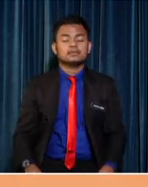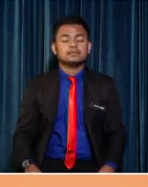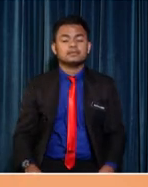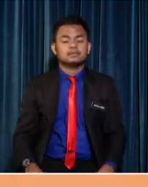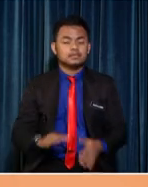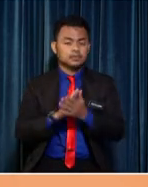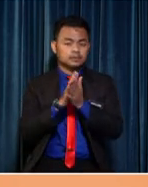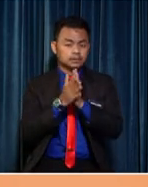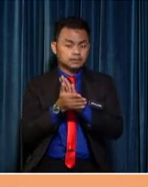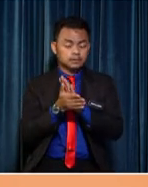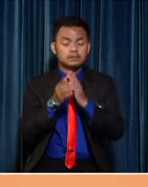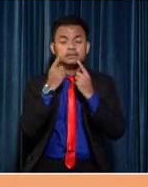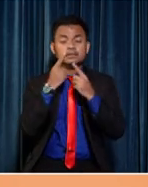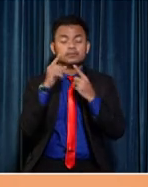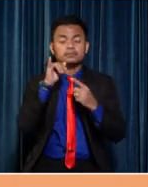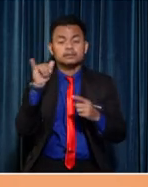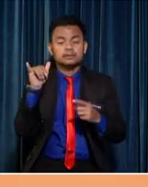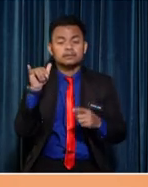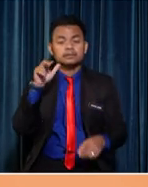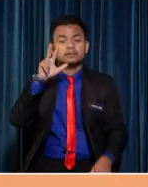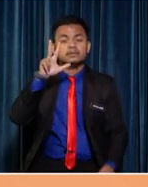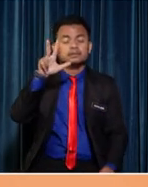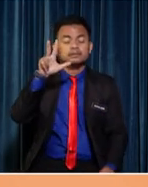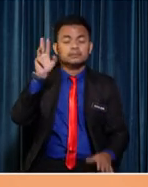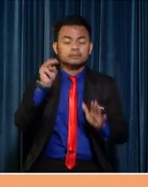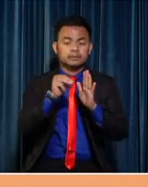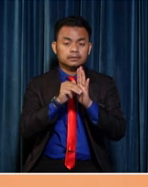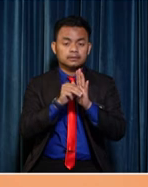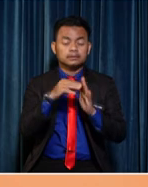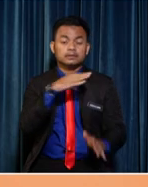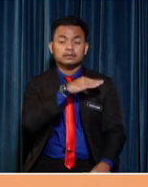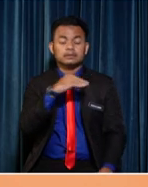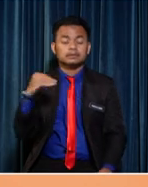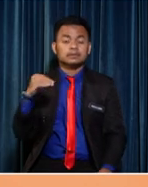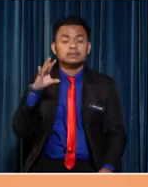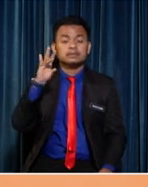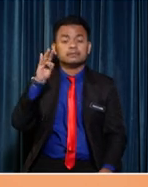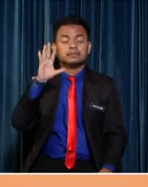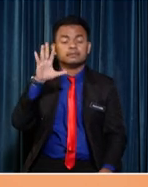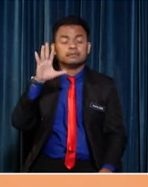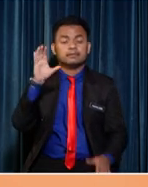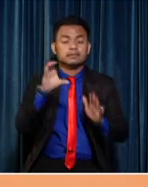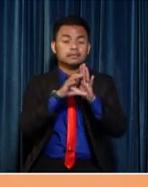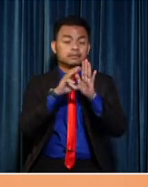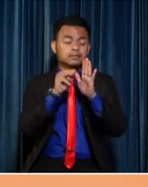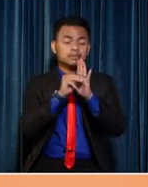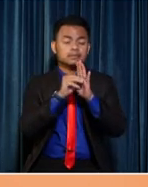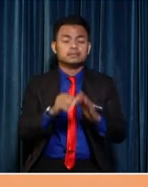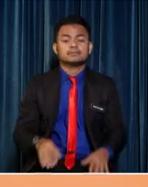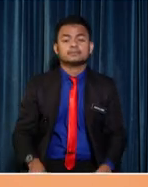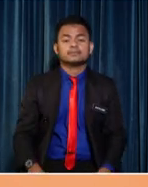the answer will be 3 meters and 75 centimeters.